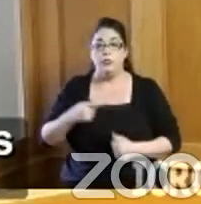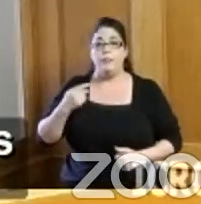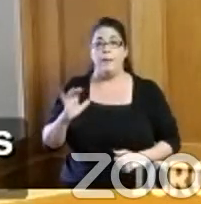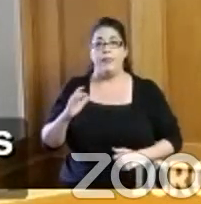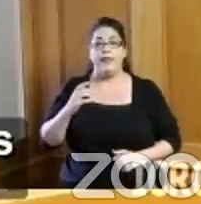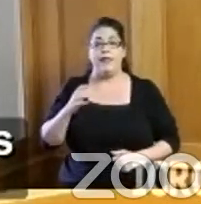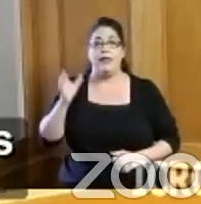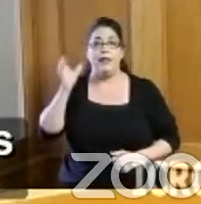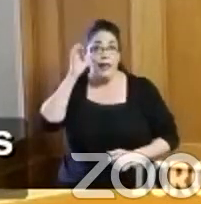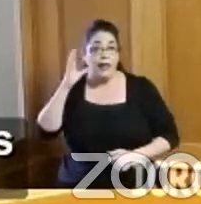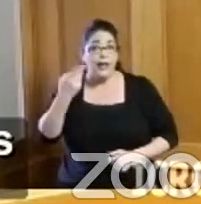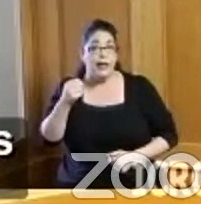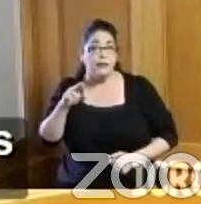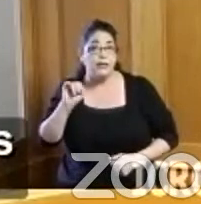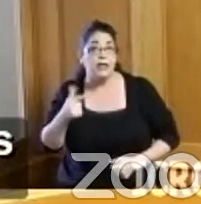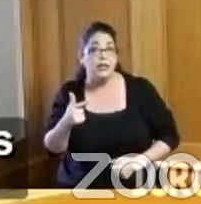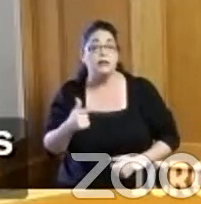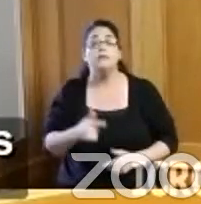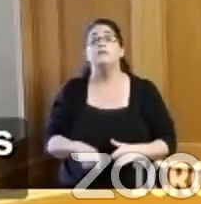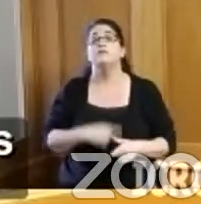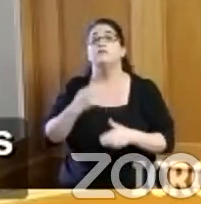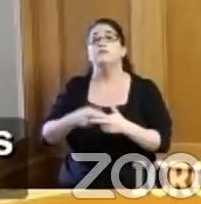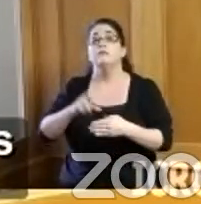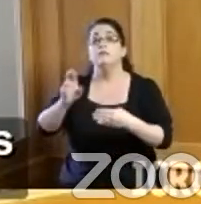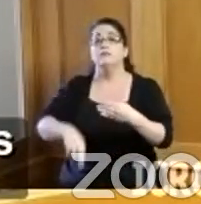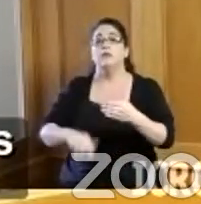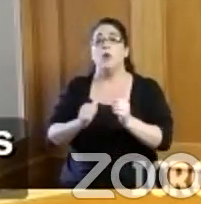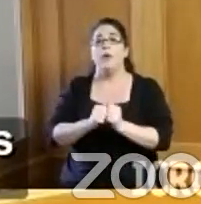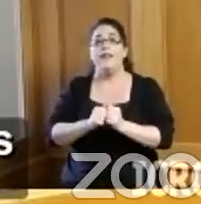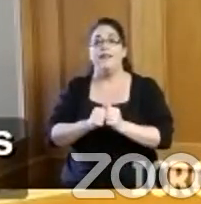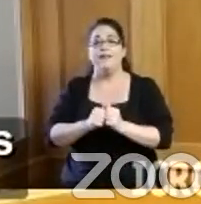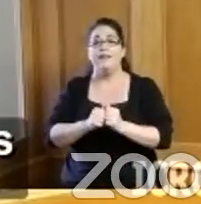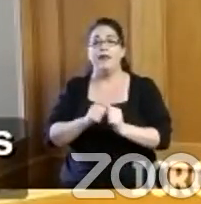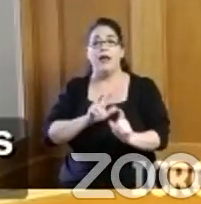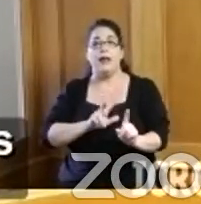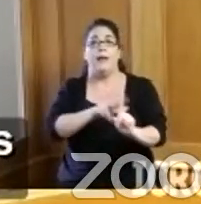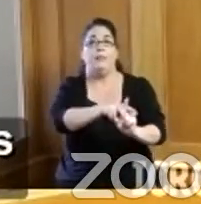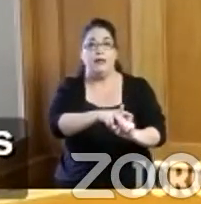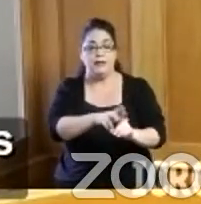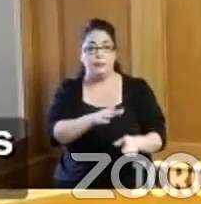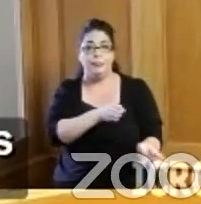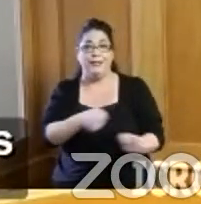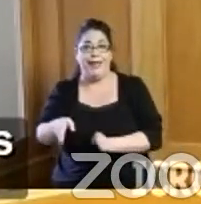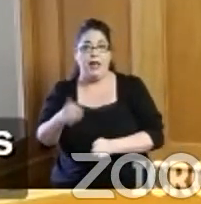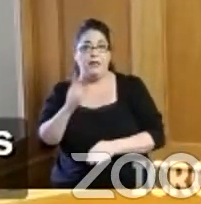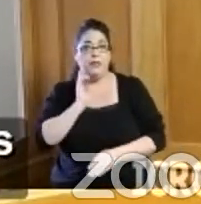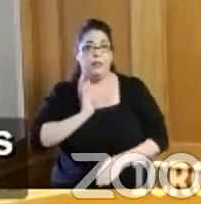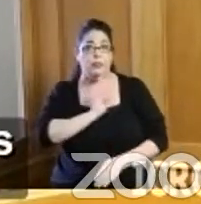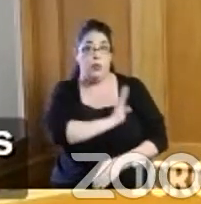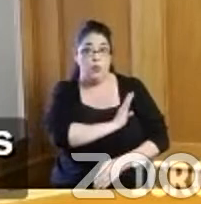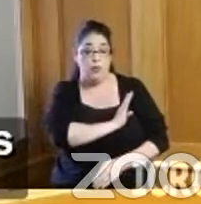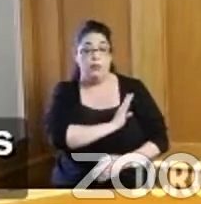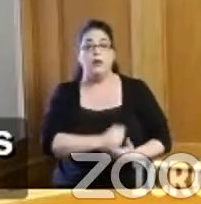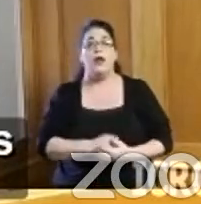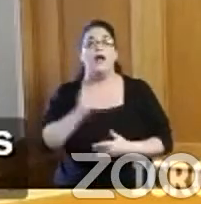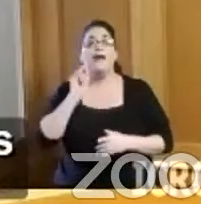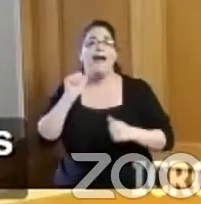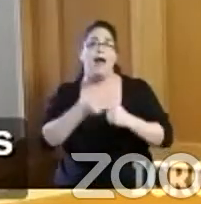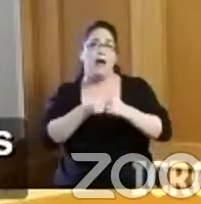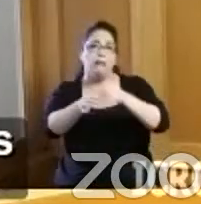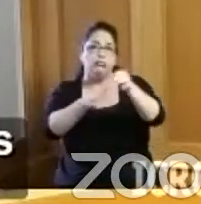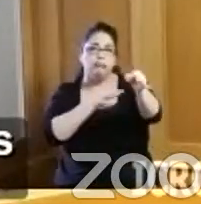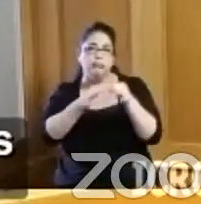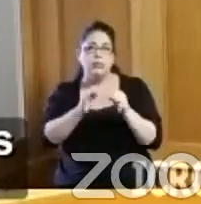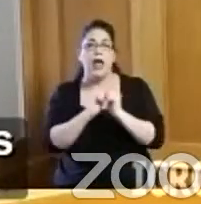and ultimately resulted in the development of an implementation plan for the board. which would describe how exactly